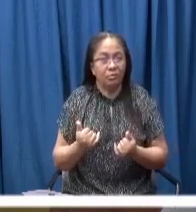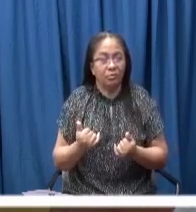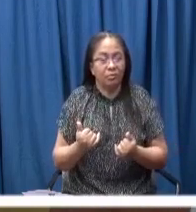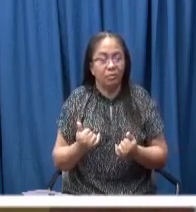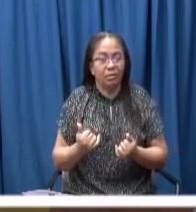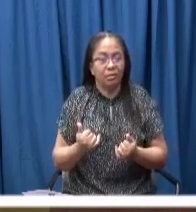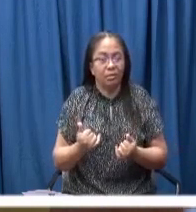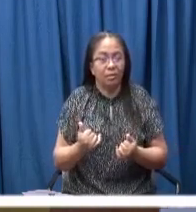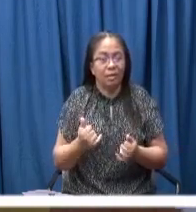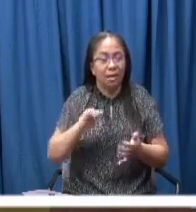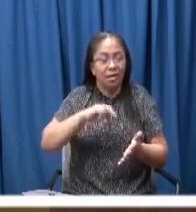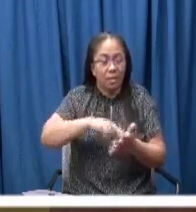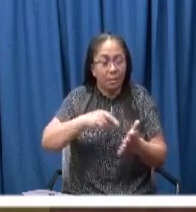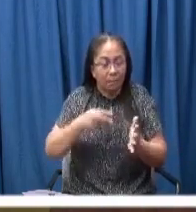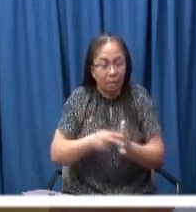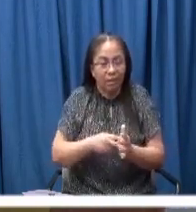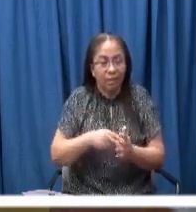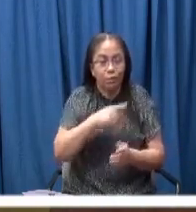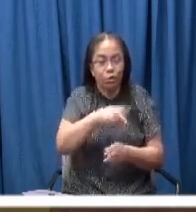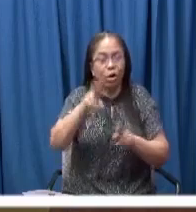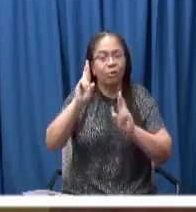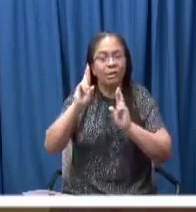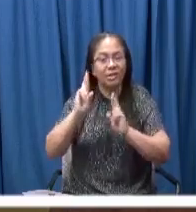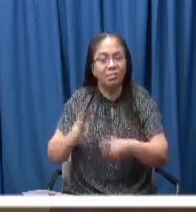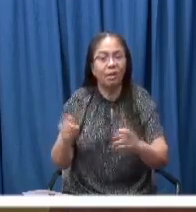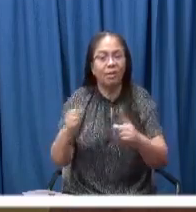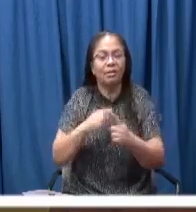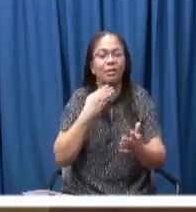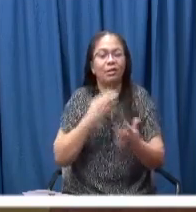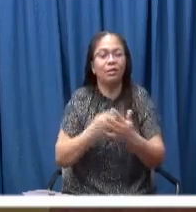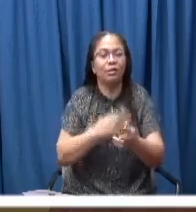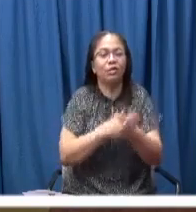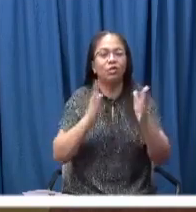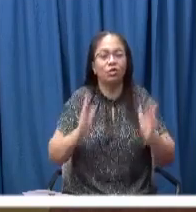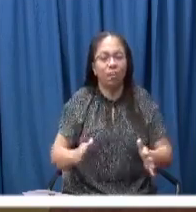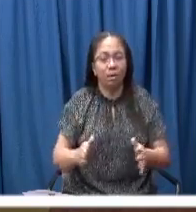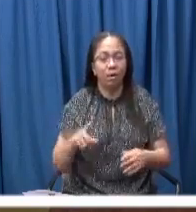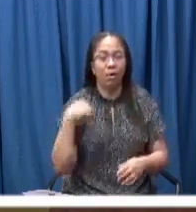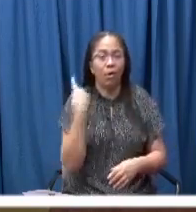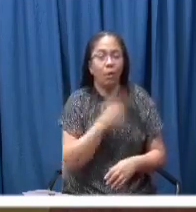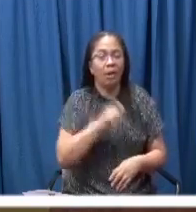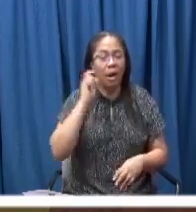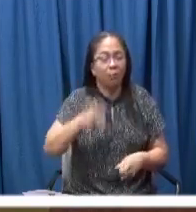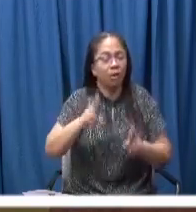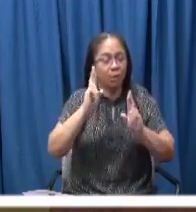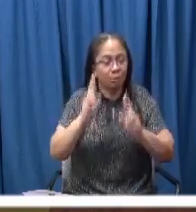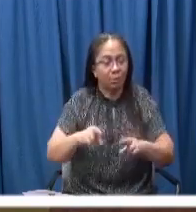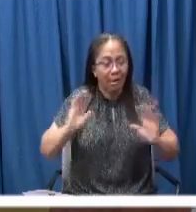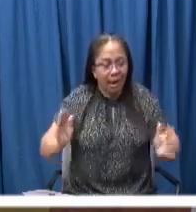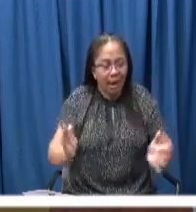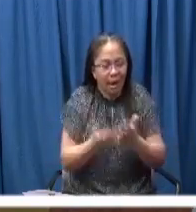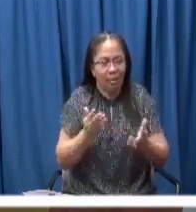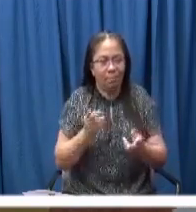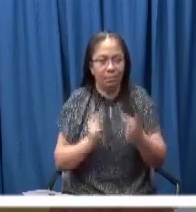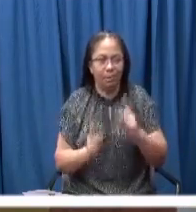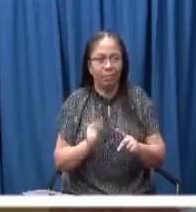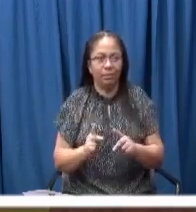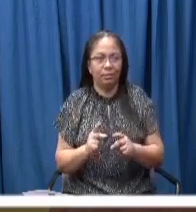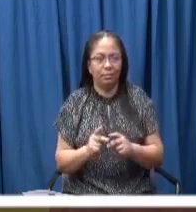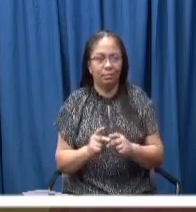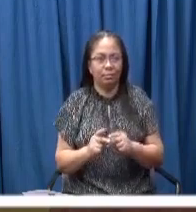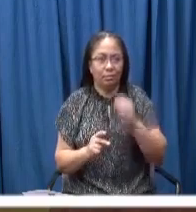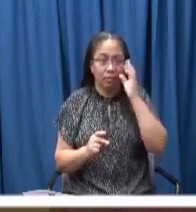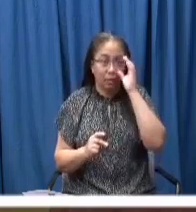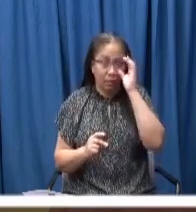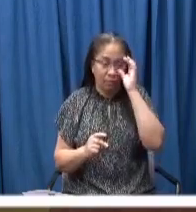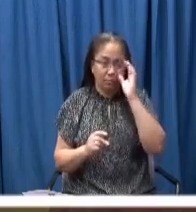Good Shepherd, that we must become good shepherds for the people who do not have what they need. And that's how God is a good shepherd to them,